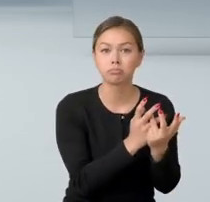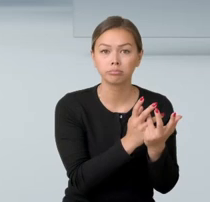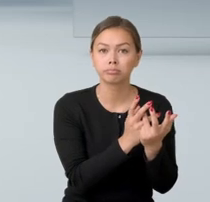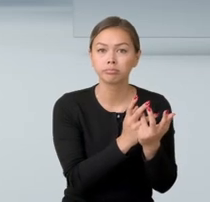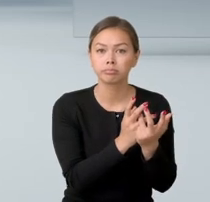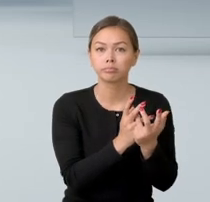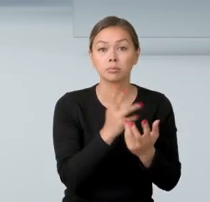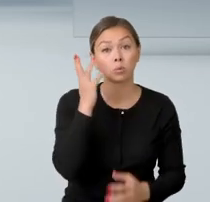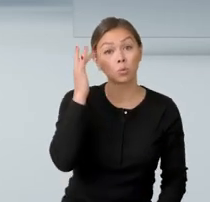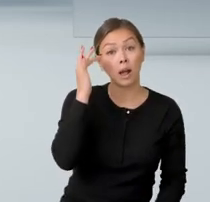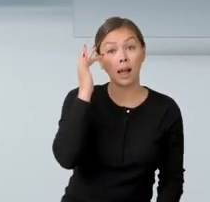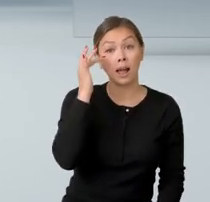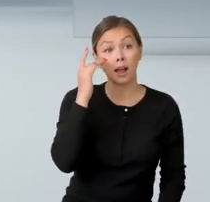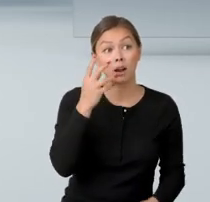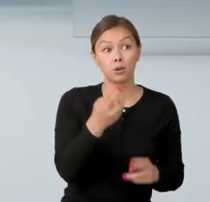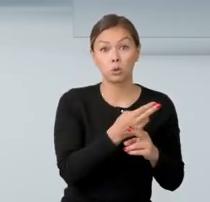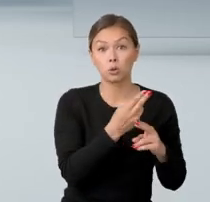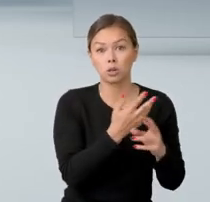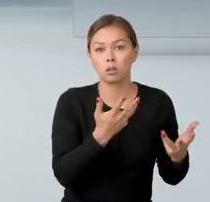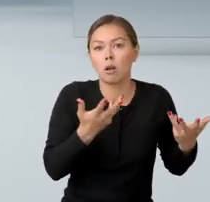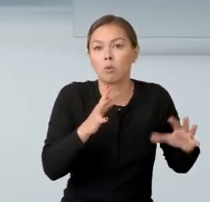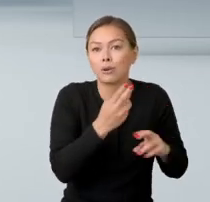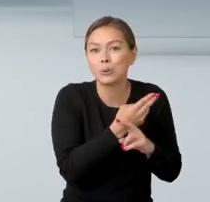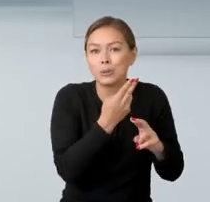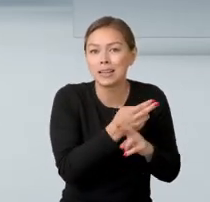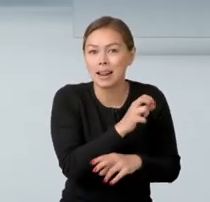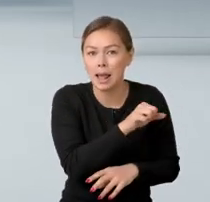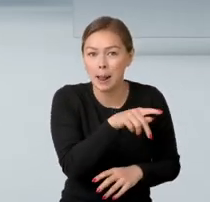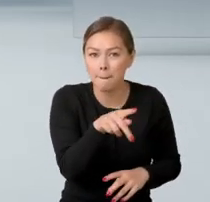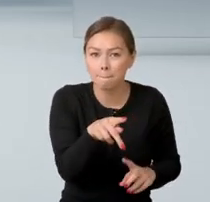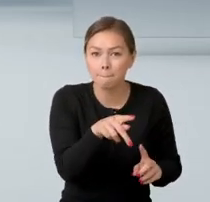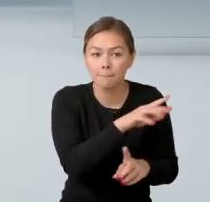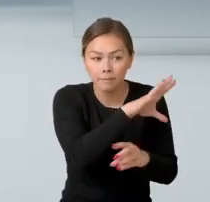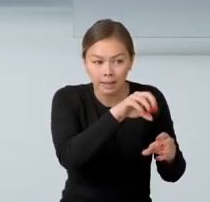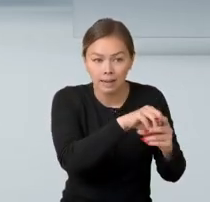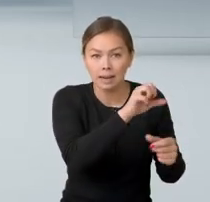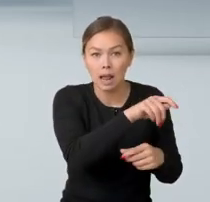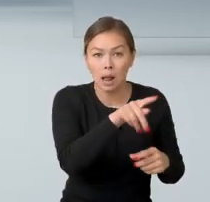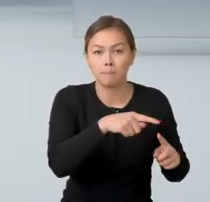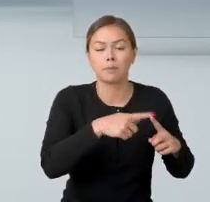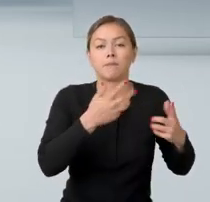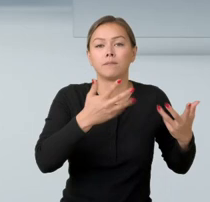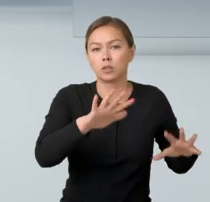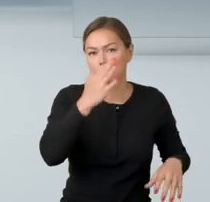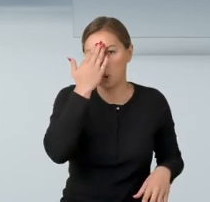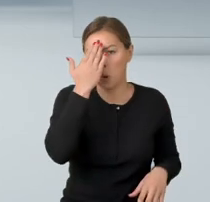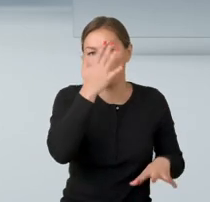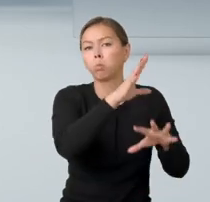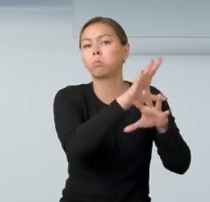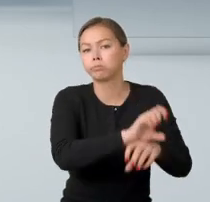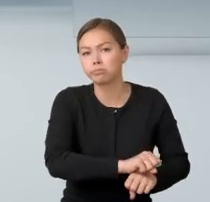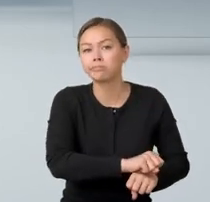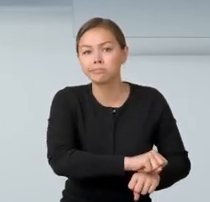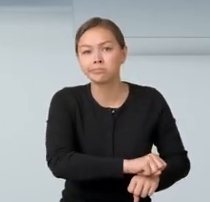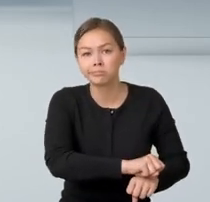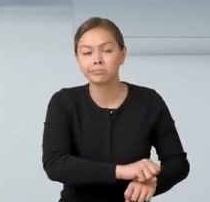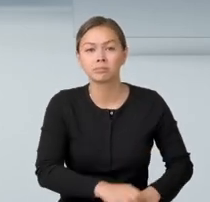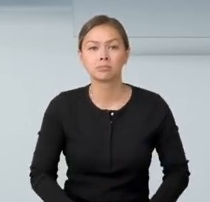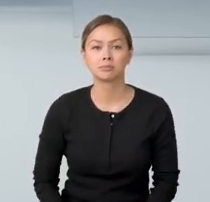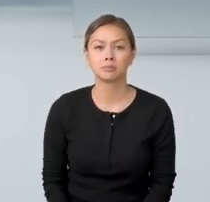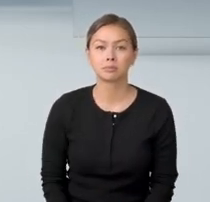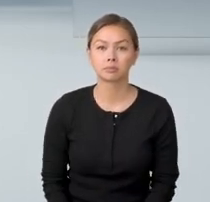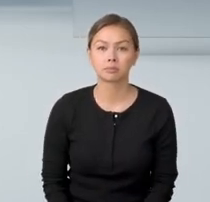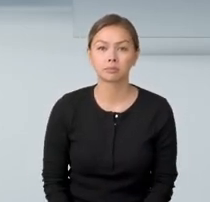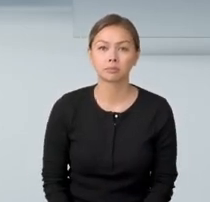it's it's higher right because the users are using an app in application that they already